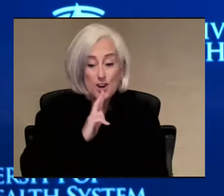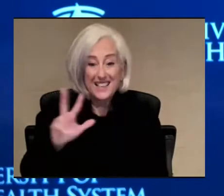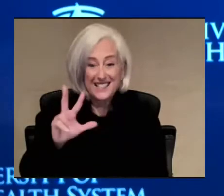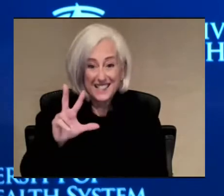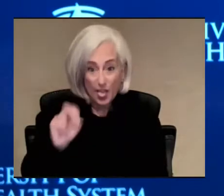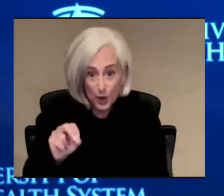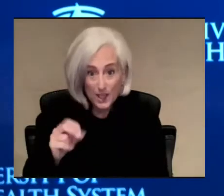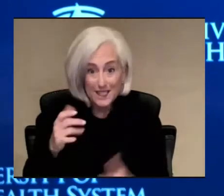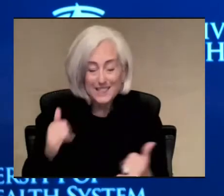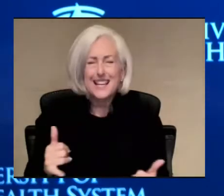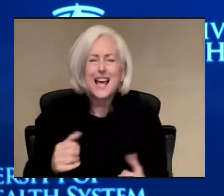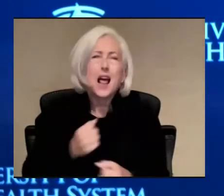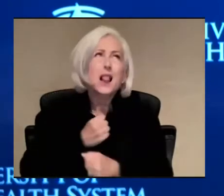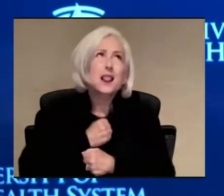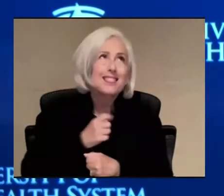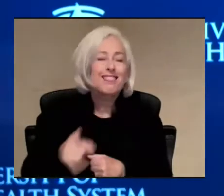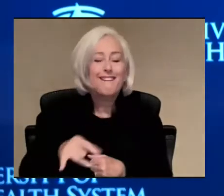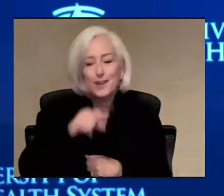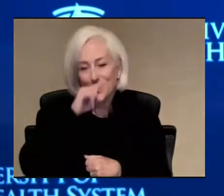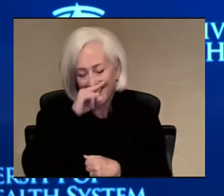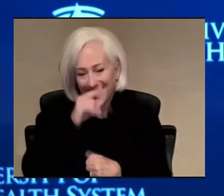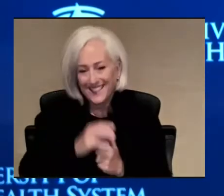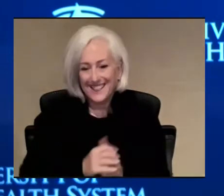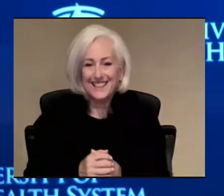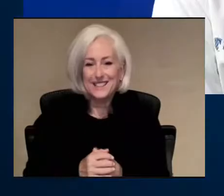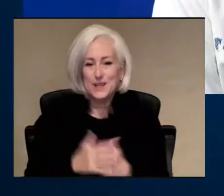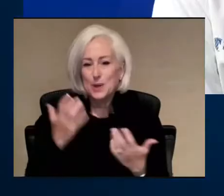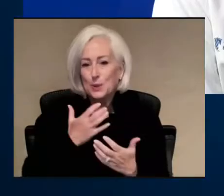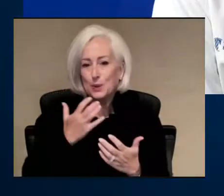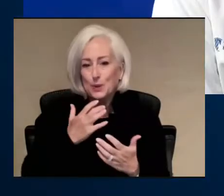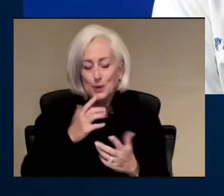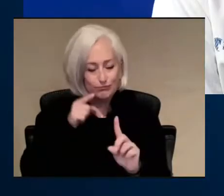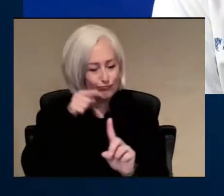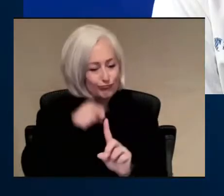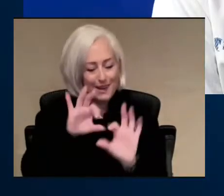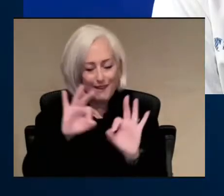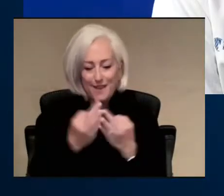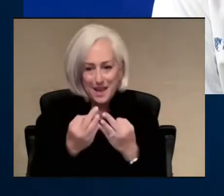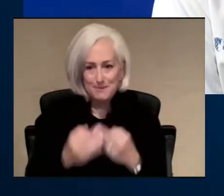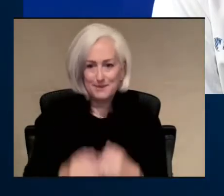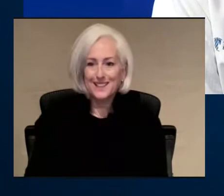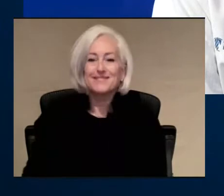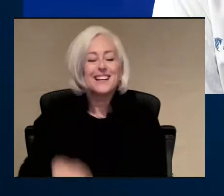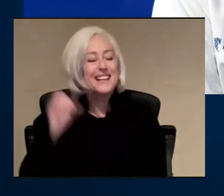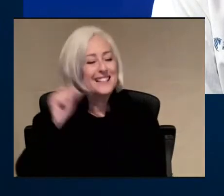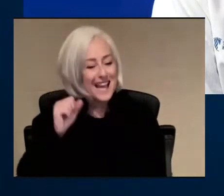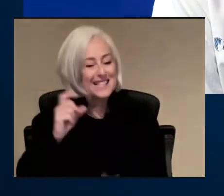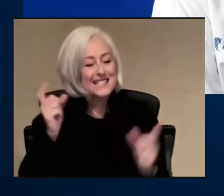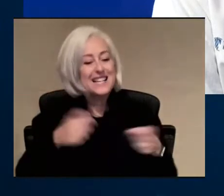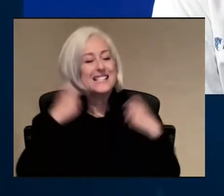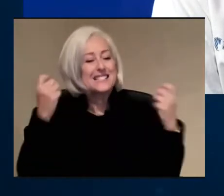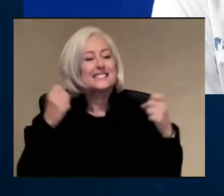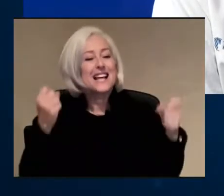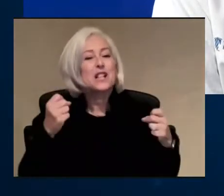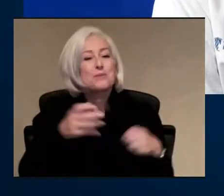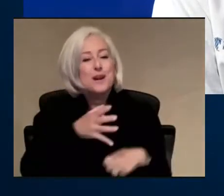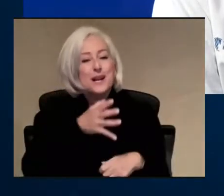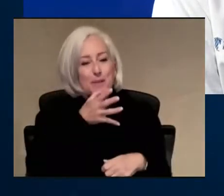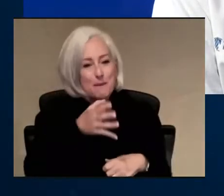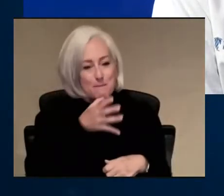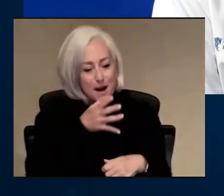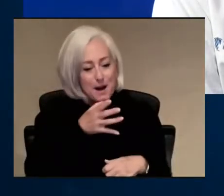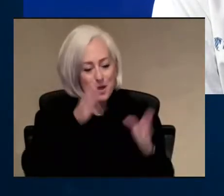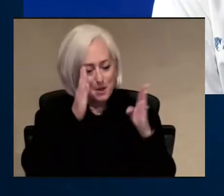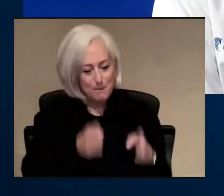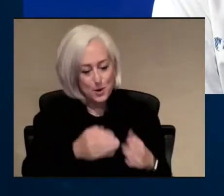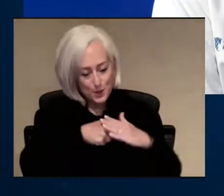kid. And it's all about family. You're right. Celebrating the mothers, the actual birther Yeah, on that day, the